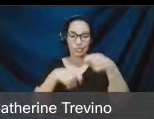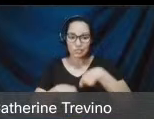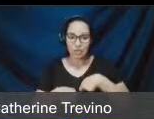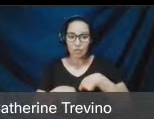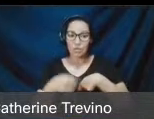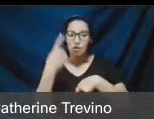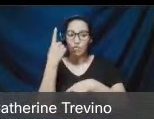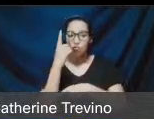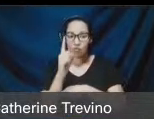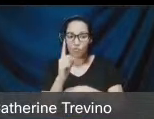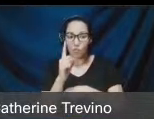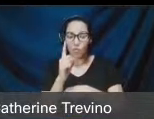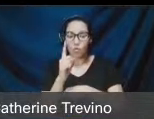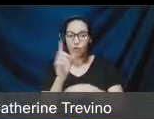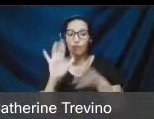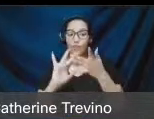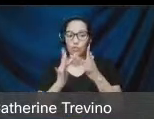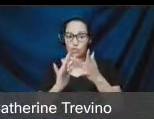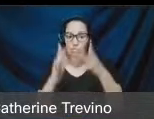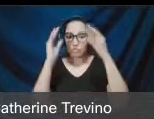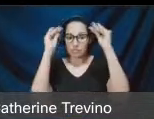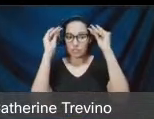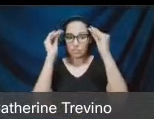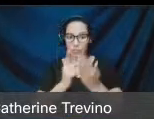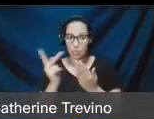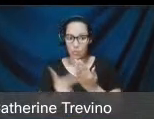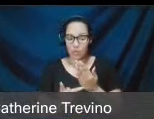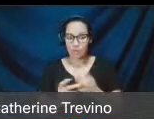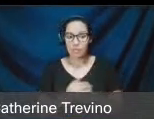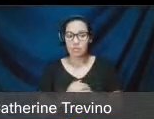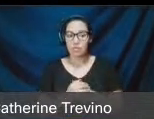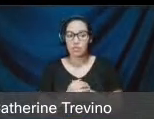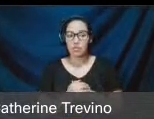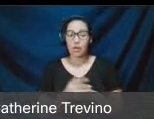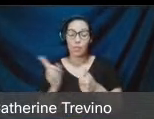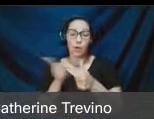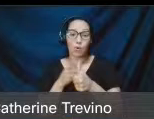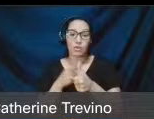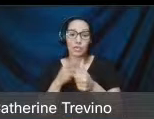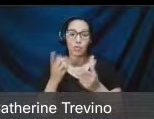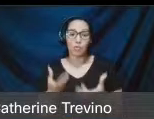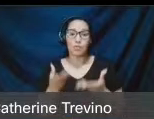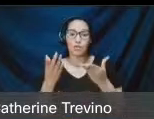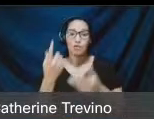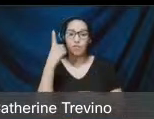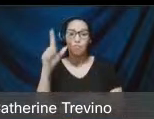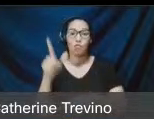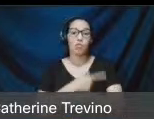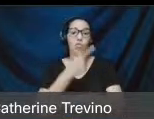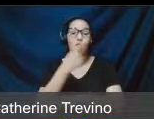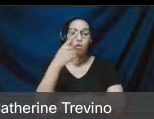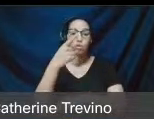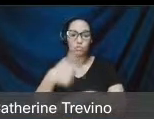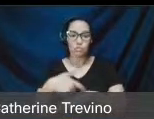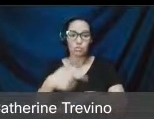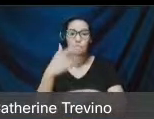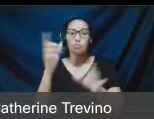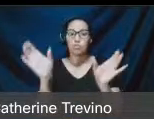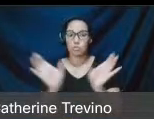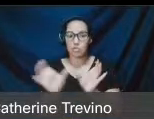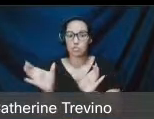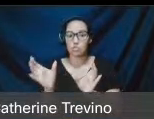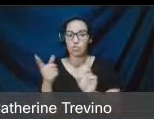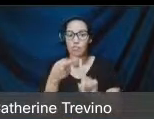for in the virtual teaching program. Our priority will be given to long-term credentialed sub to fill beginning of the